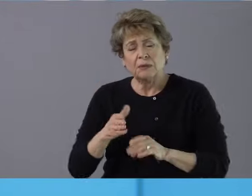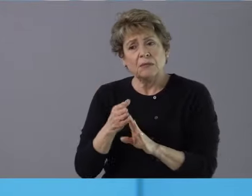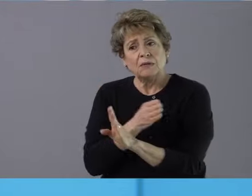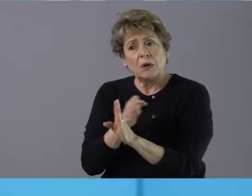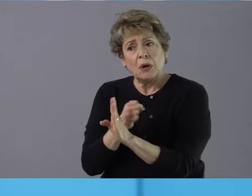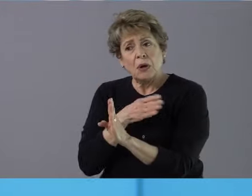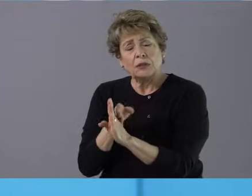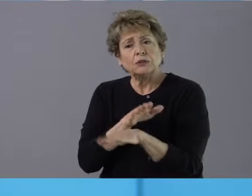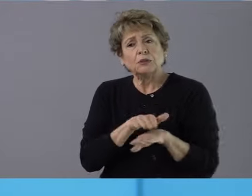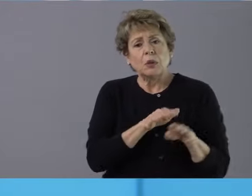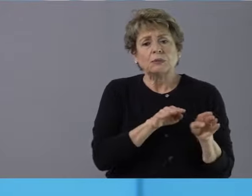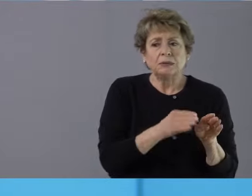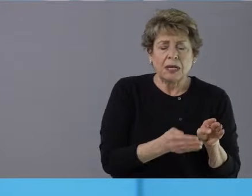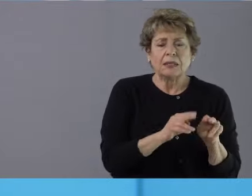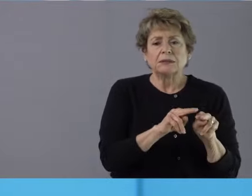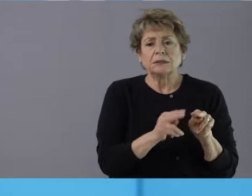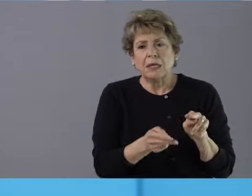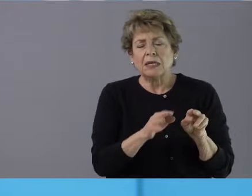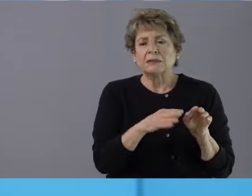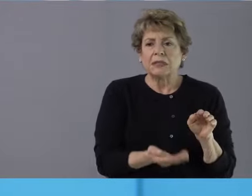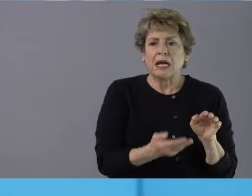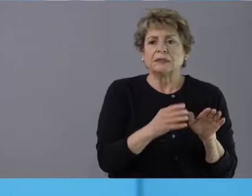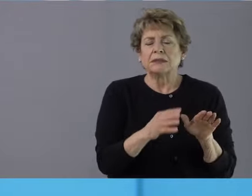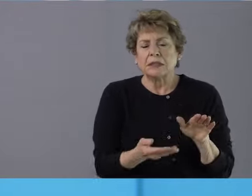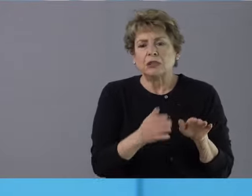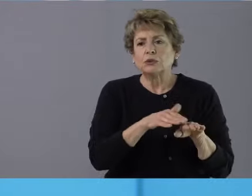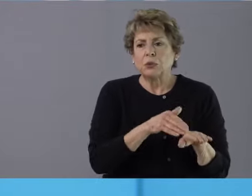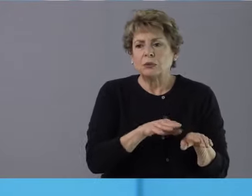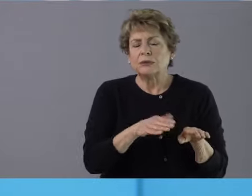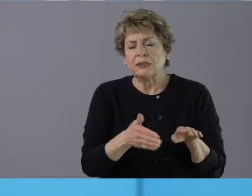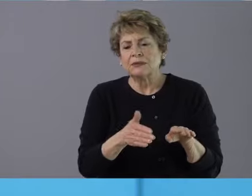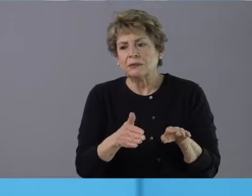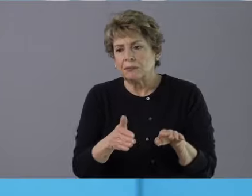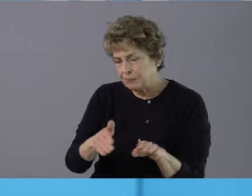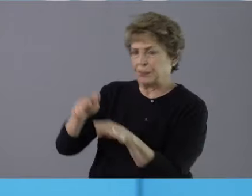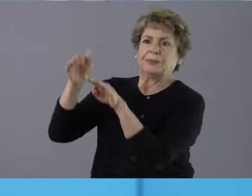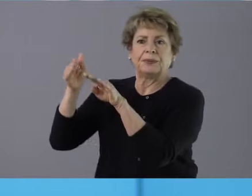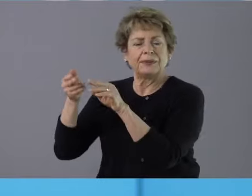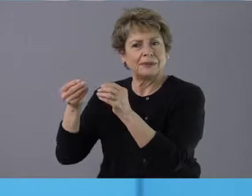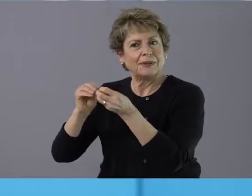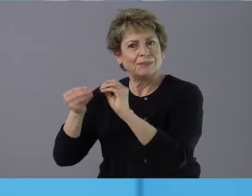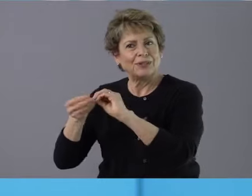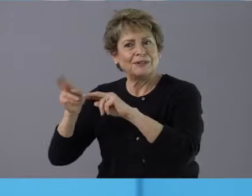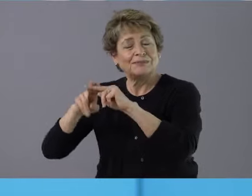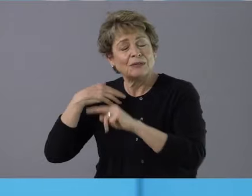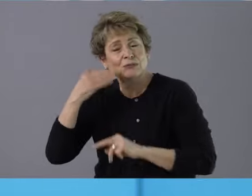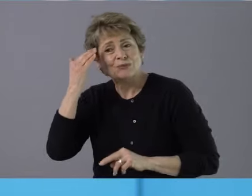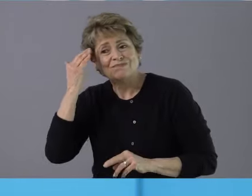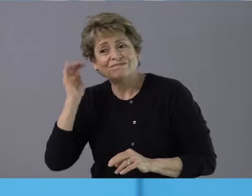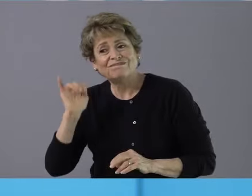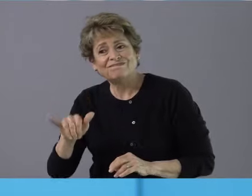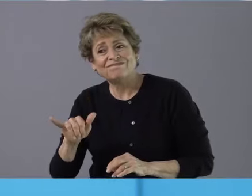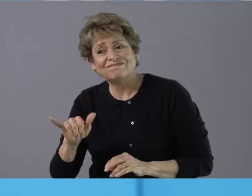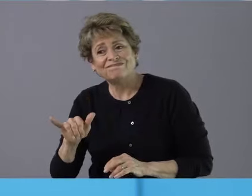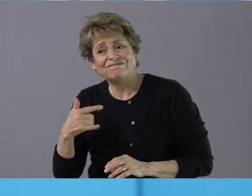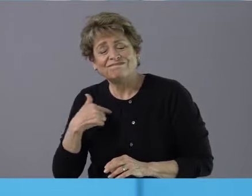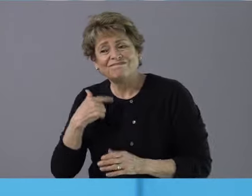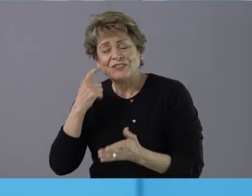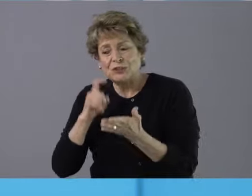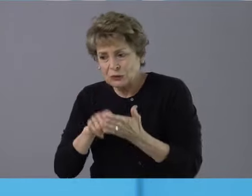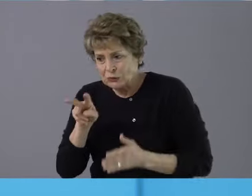count. We did have that spike in terms of June. We've made adjustments, and